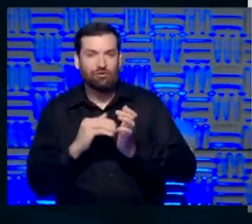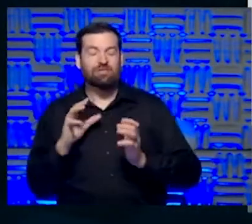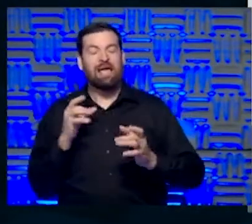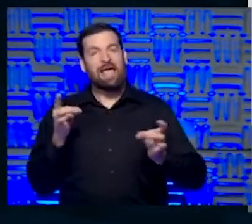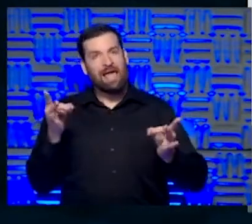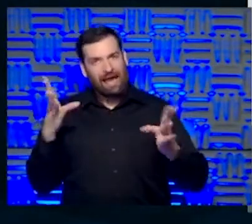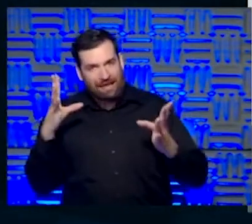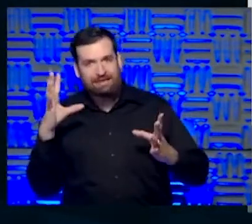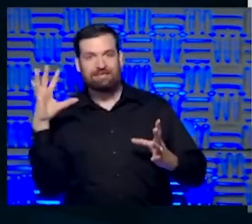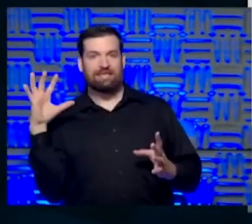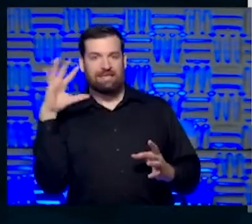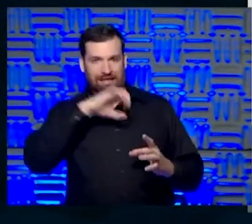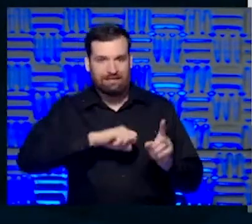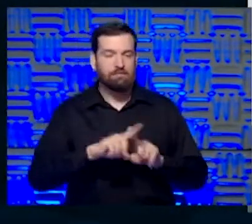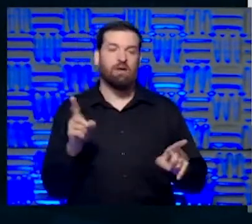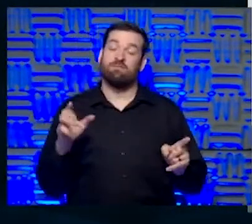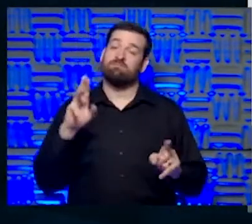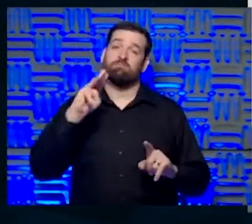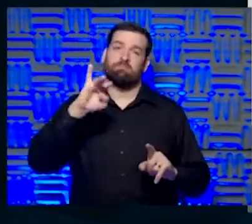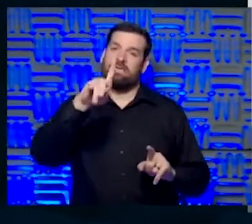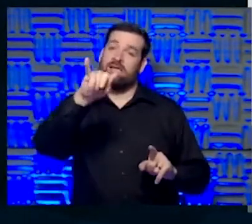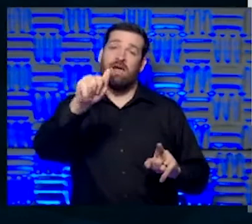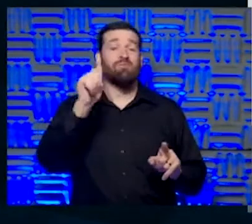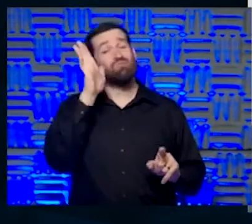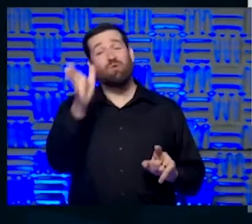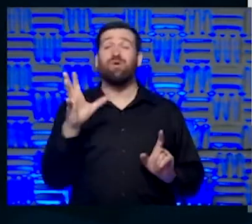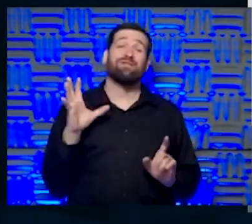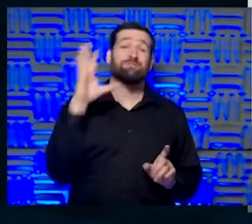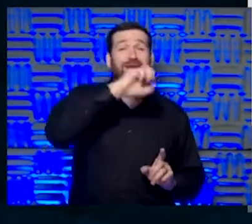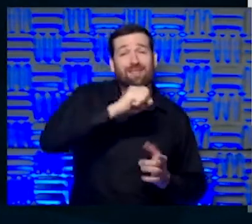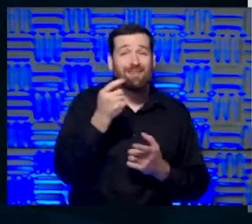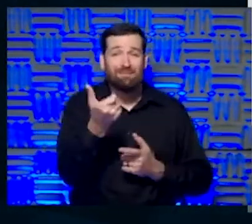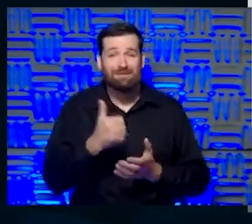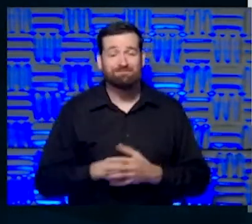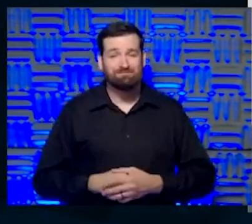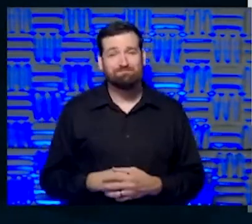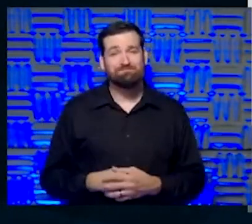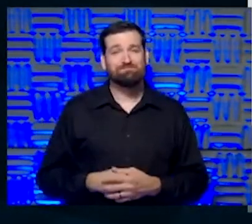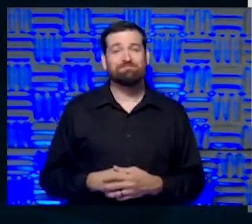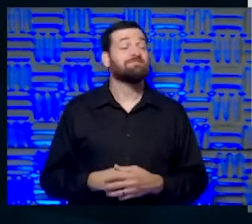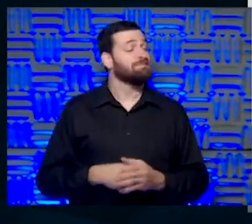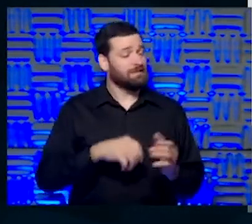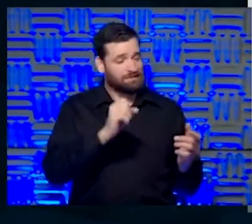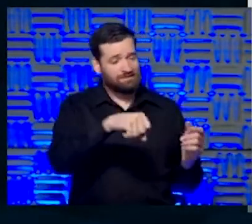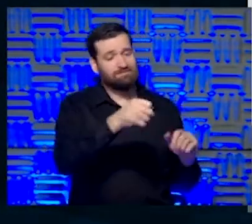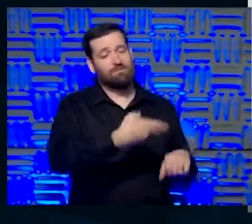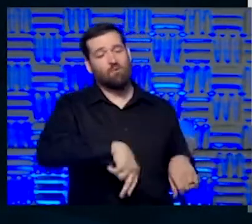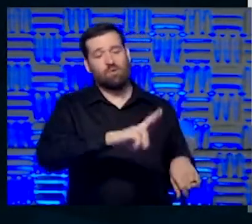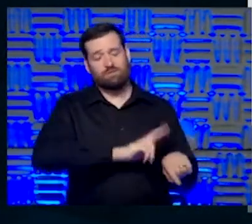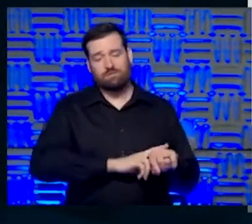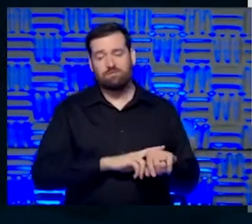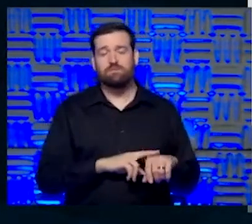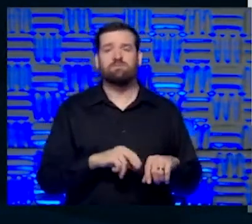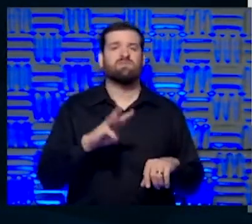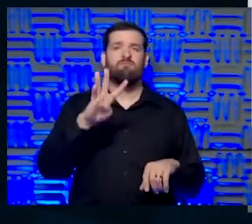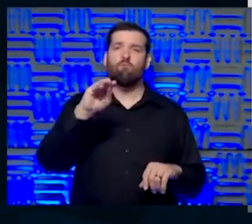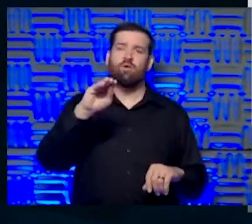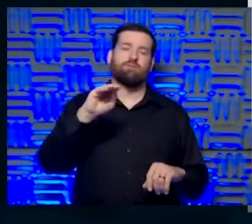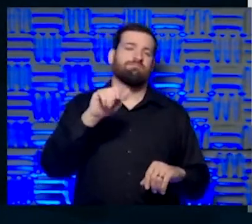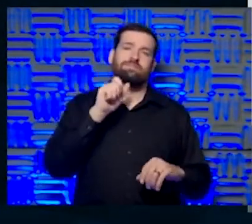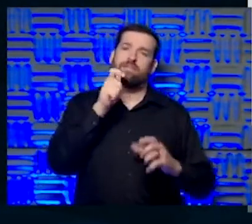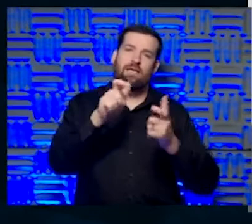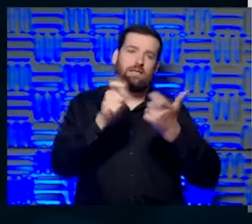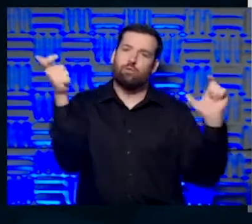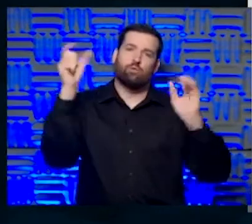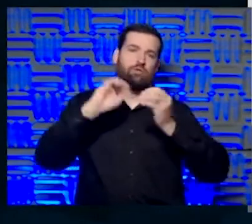anyway because this is media, and by gosh, we're going to speculate a little bit. Yeah, of course. So 40 is not a huge number.